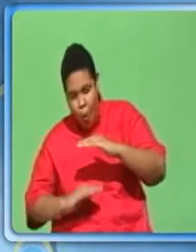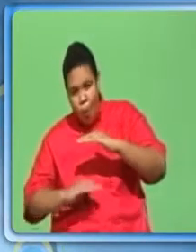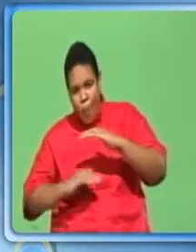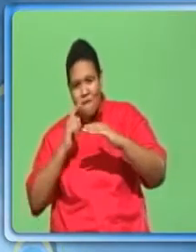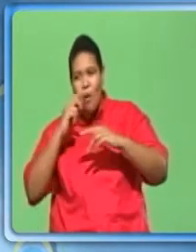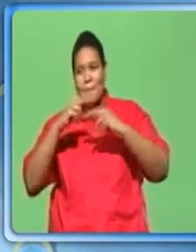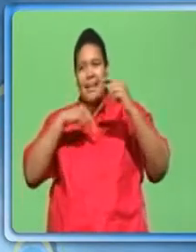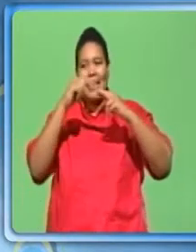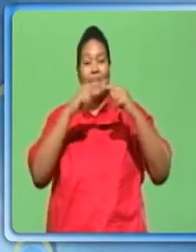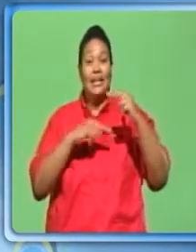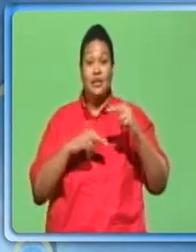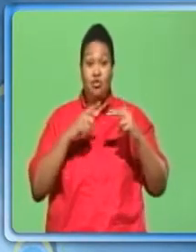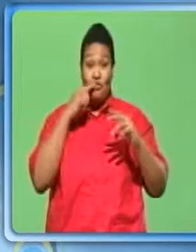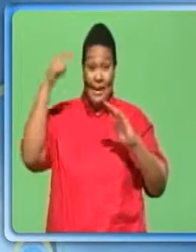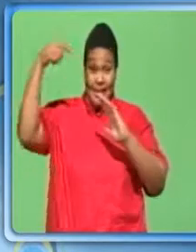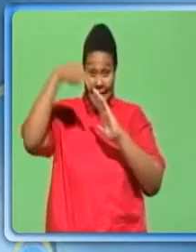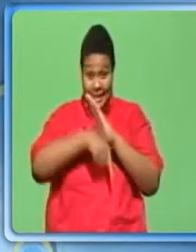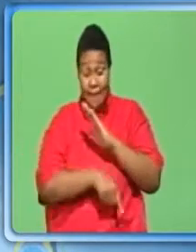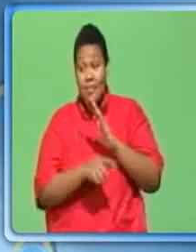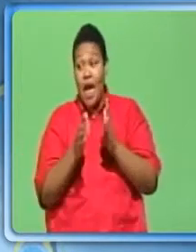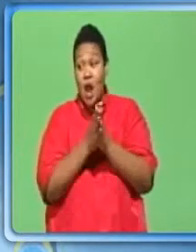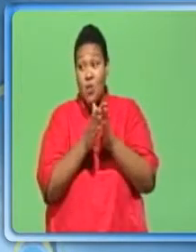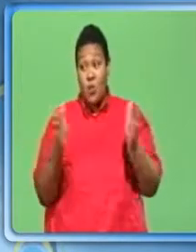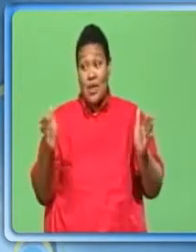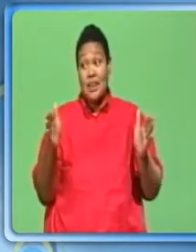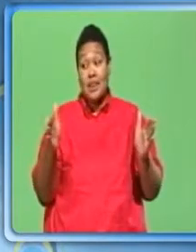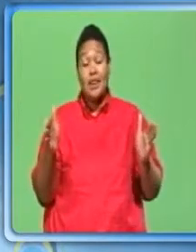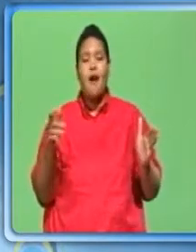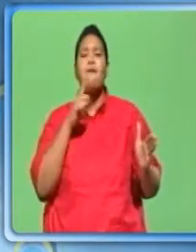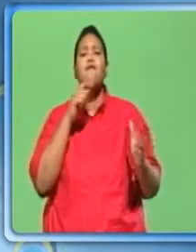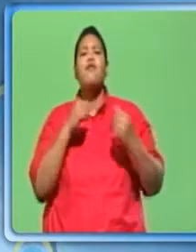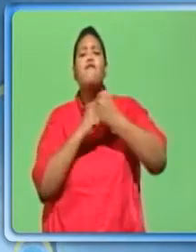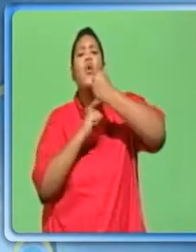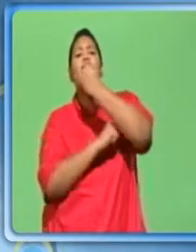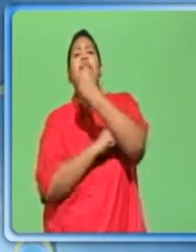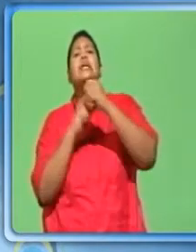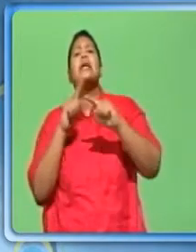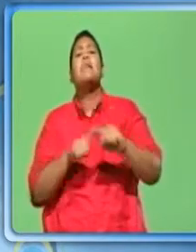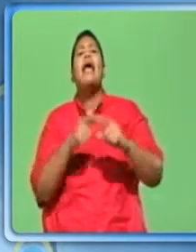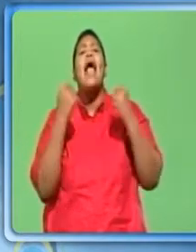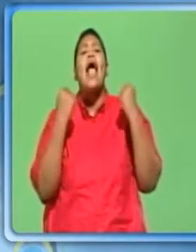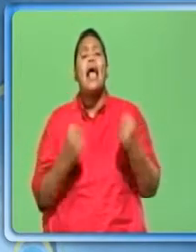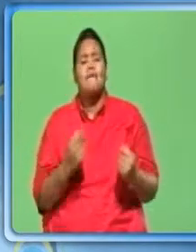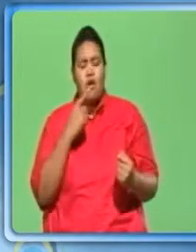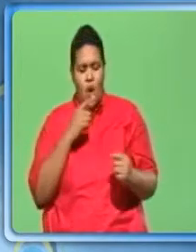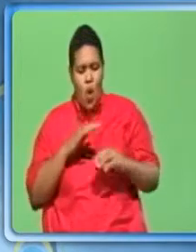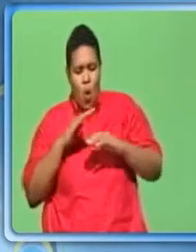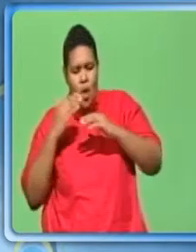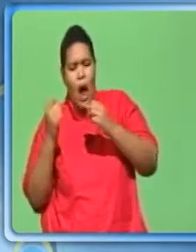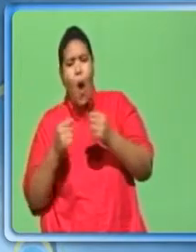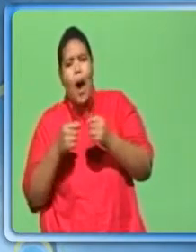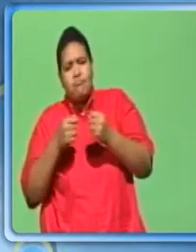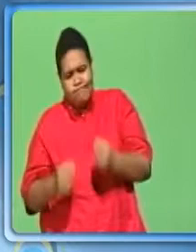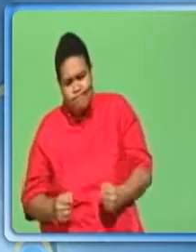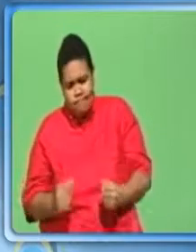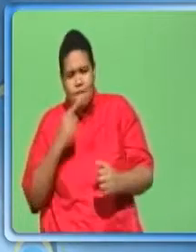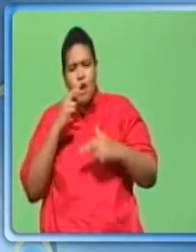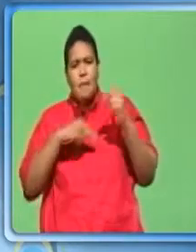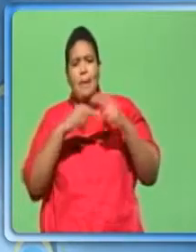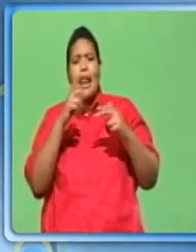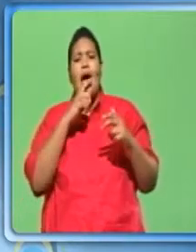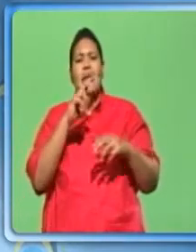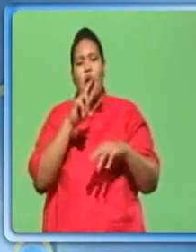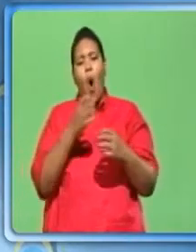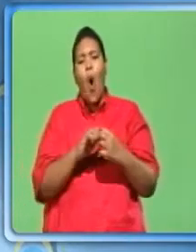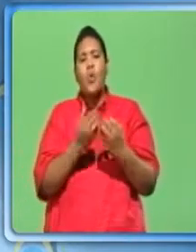building. The depth and width of the foundation depends on the load of the building and the nature of the